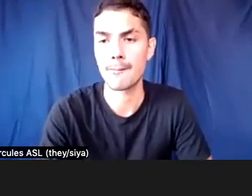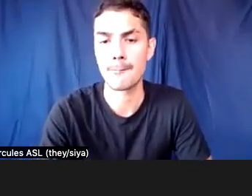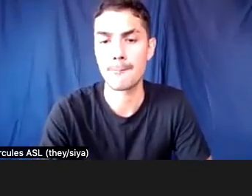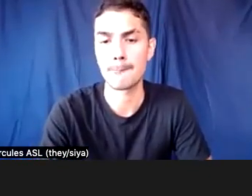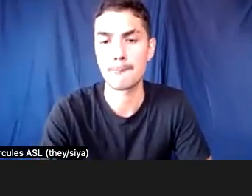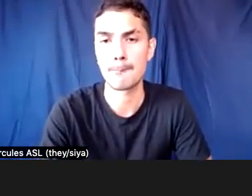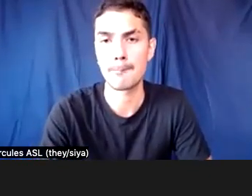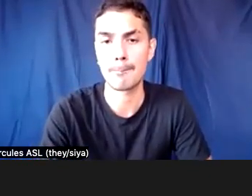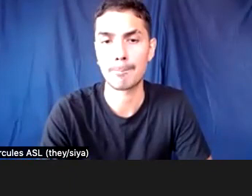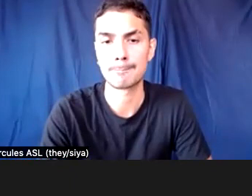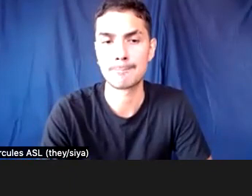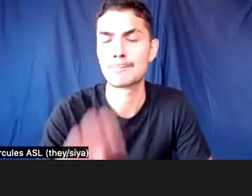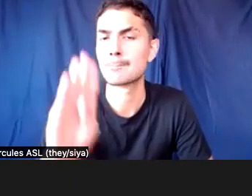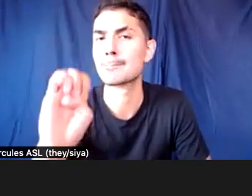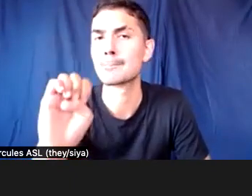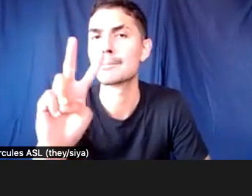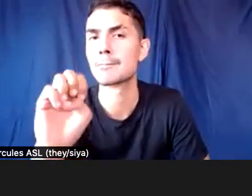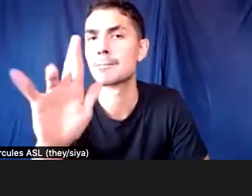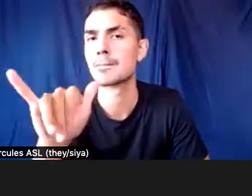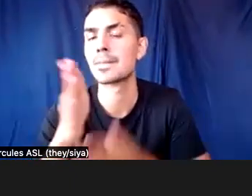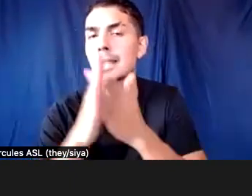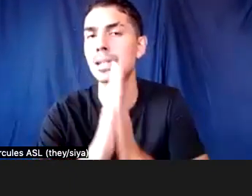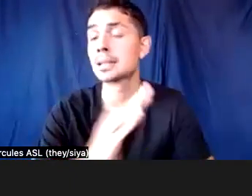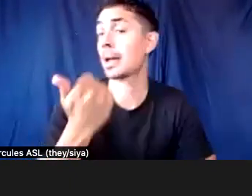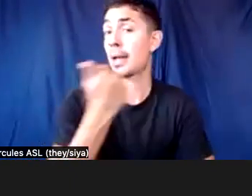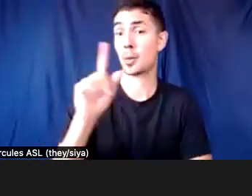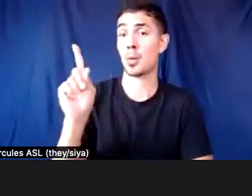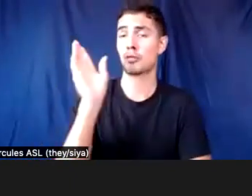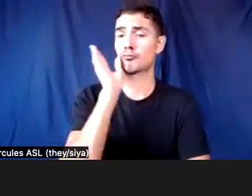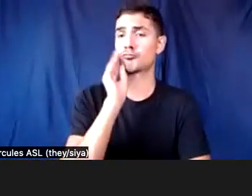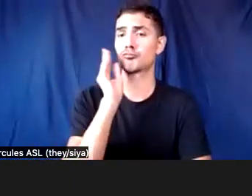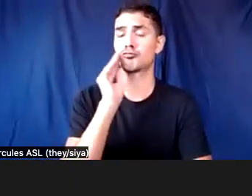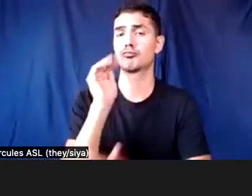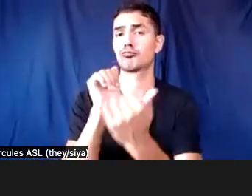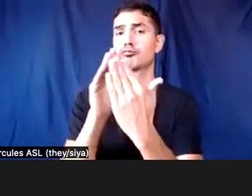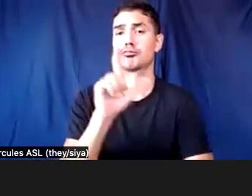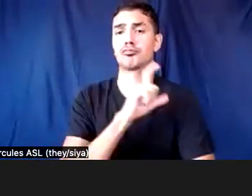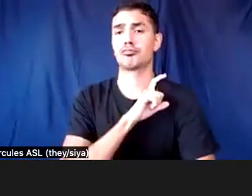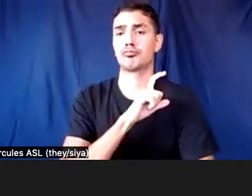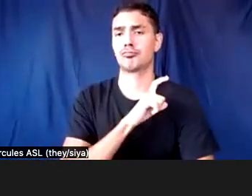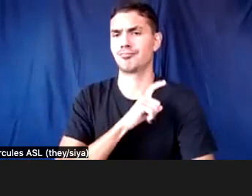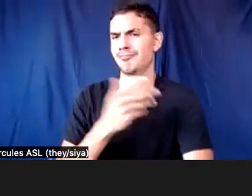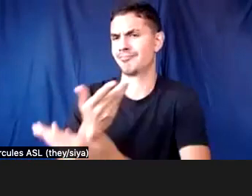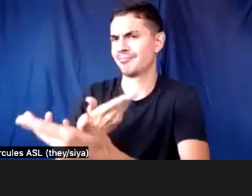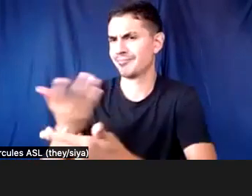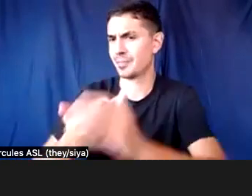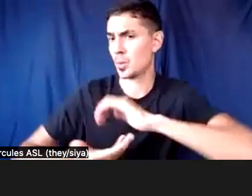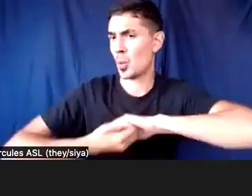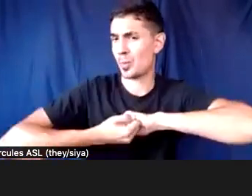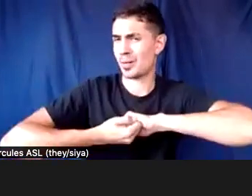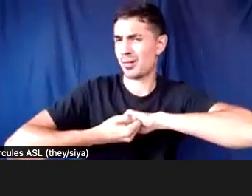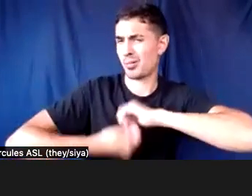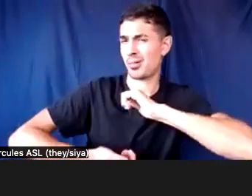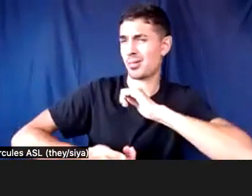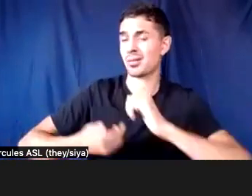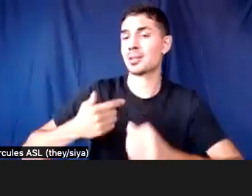Okay, Beverly's asking, has anybody been faced with law enforcement not cooperating with someone that reports an incident and then just brushes